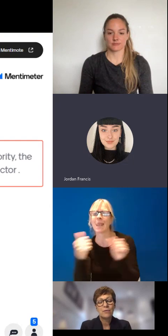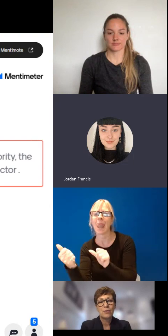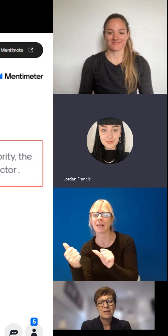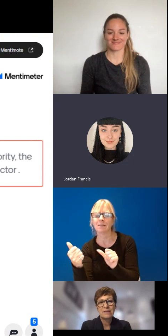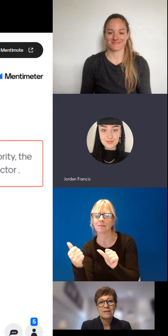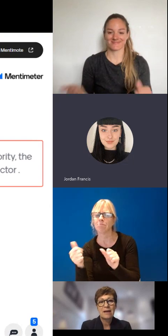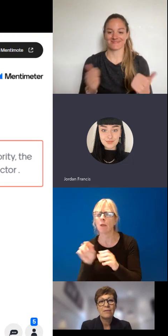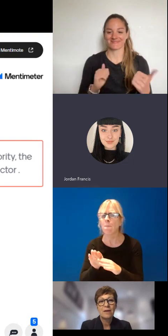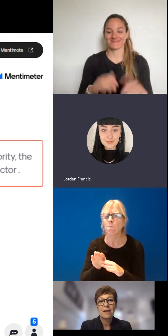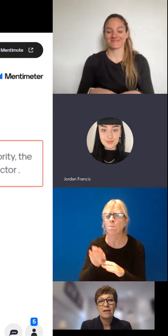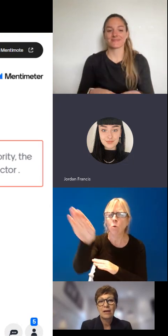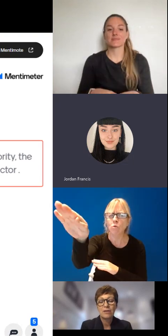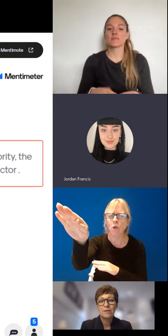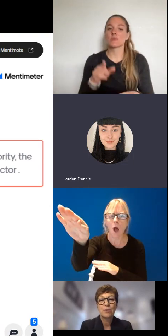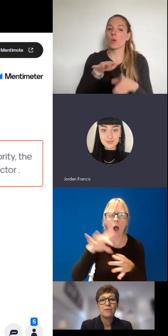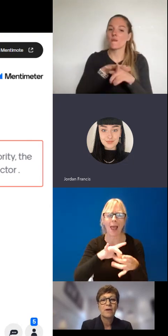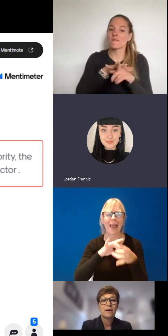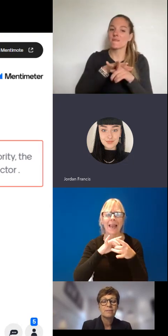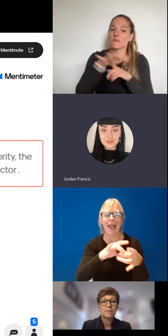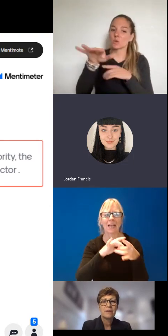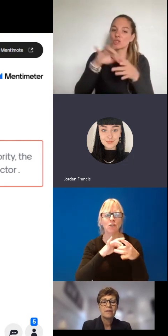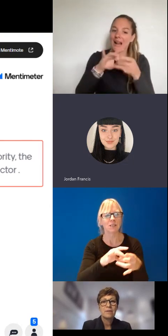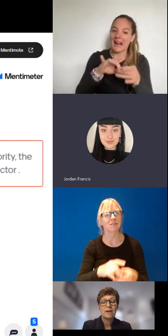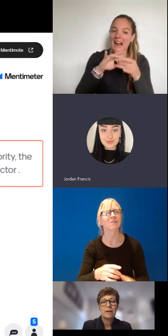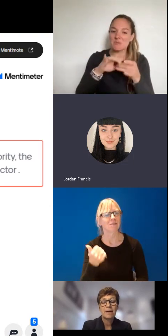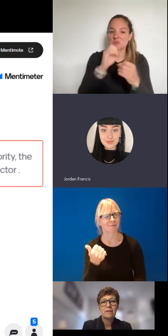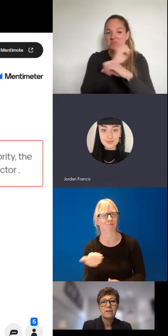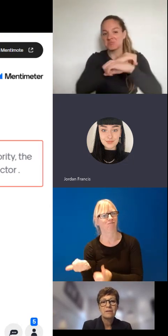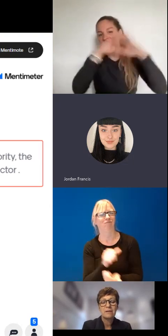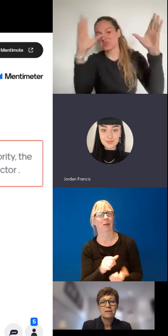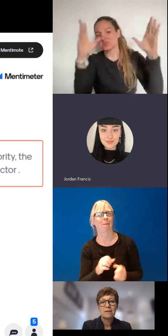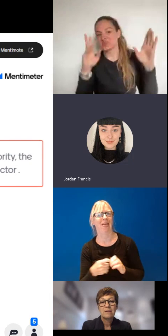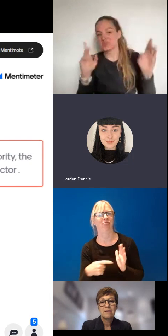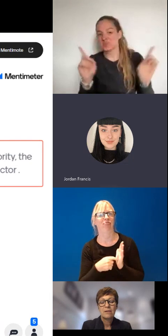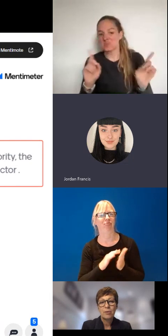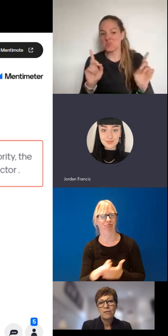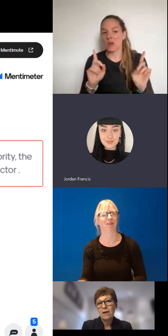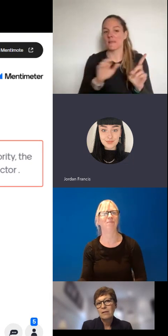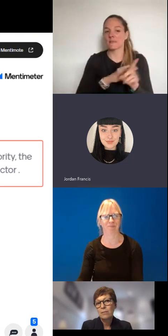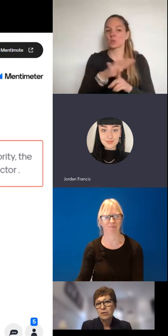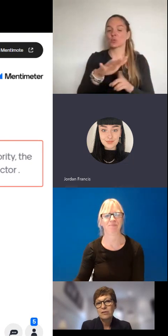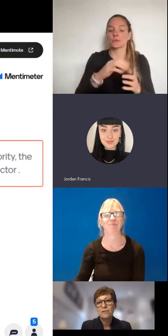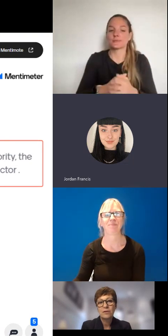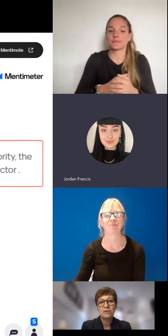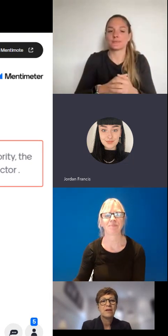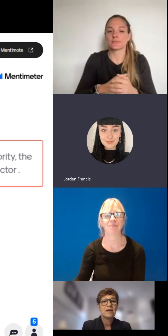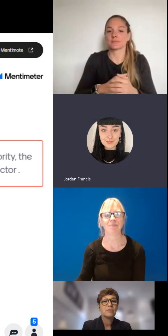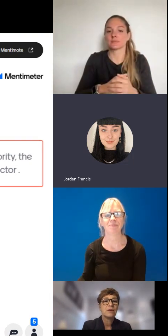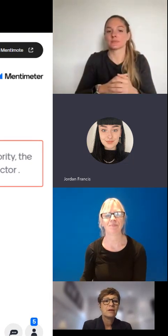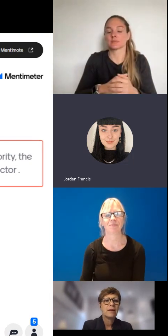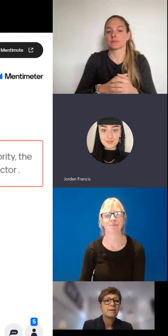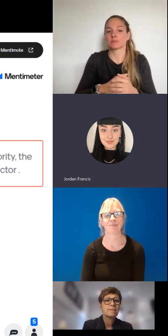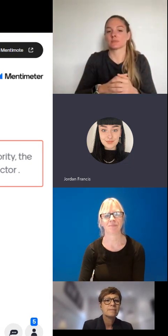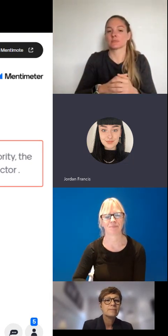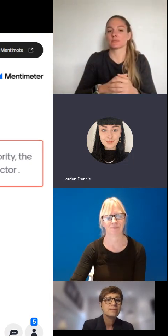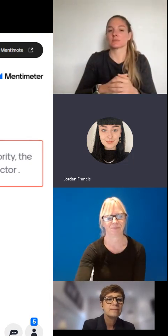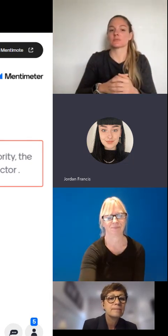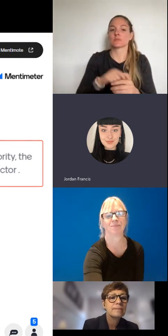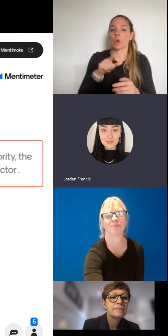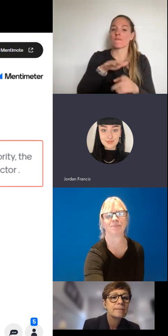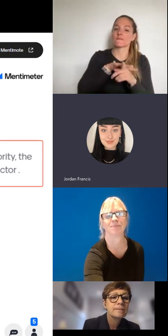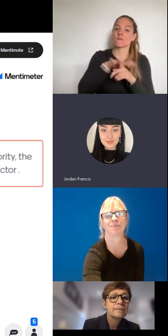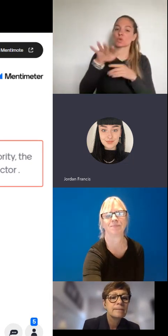engagement look like for this deaf and hearing loss profile? So we think about the profile, what should future engagement